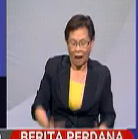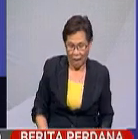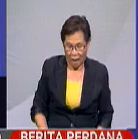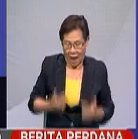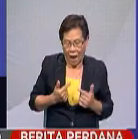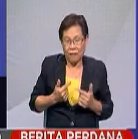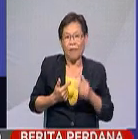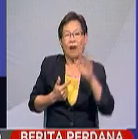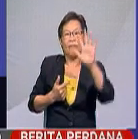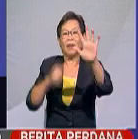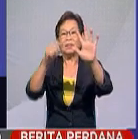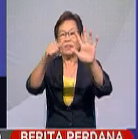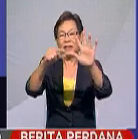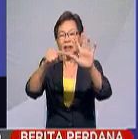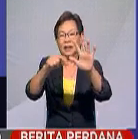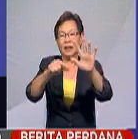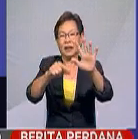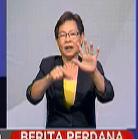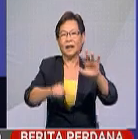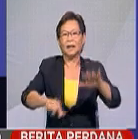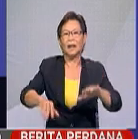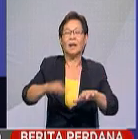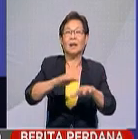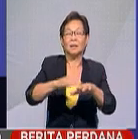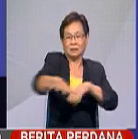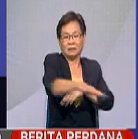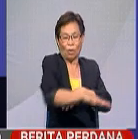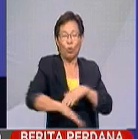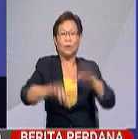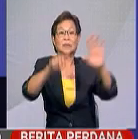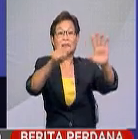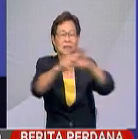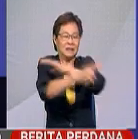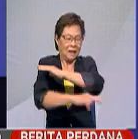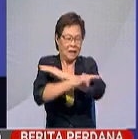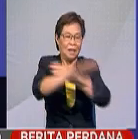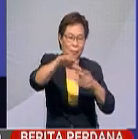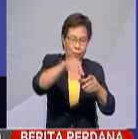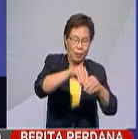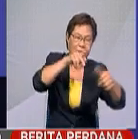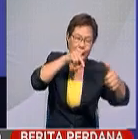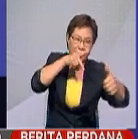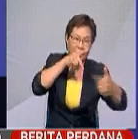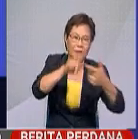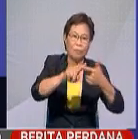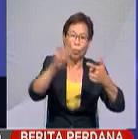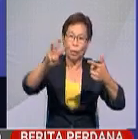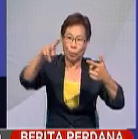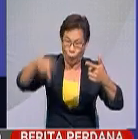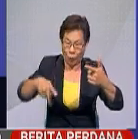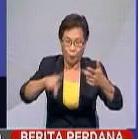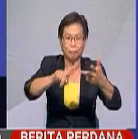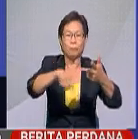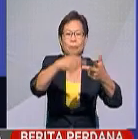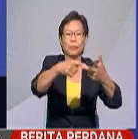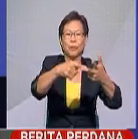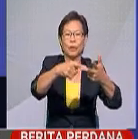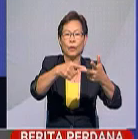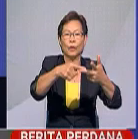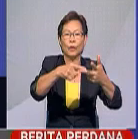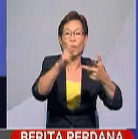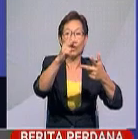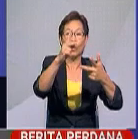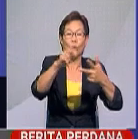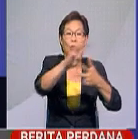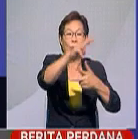5G sites across 6 states that include Kedah, Wilayah Persekutuan Kuala